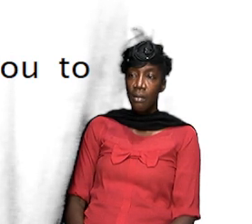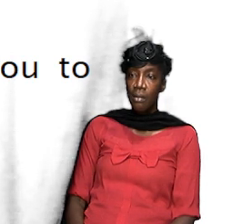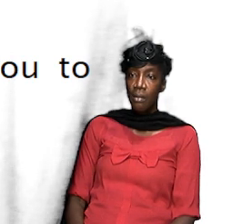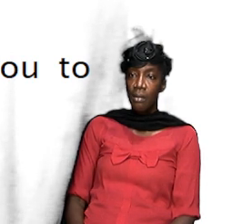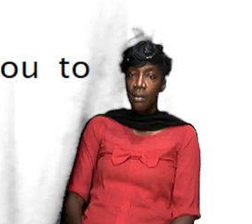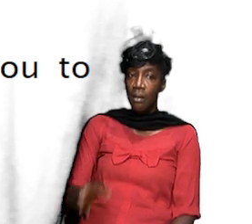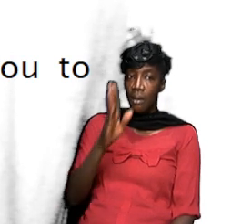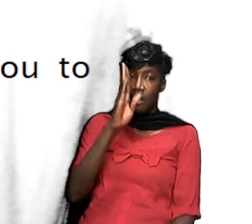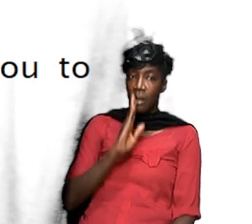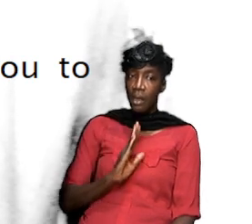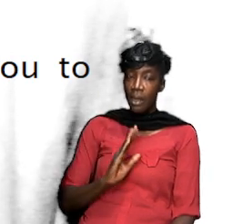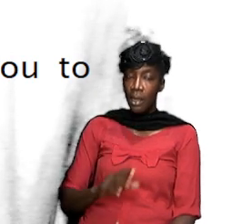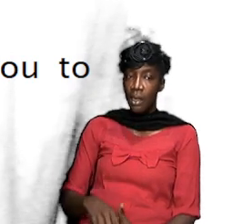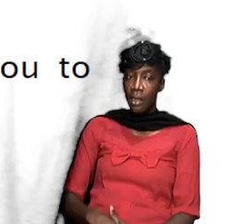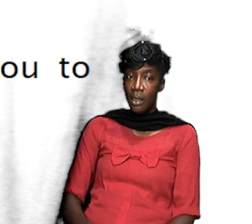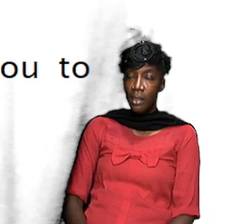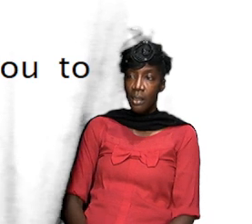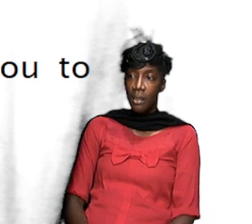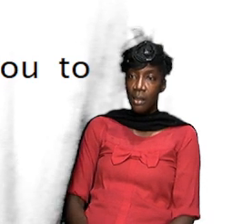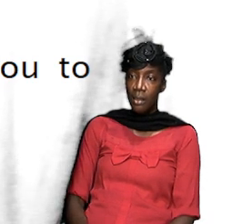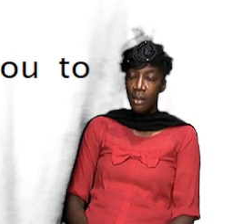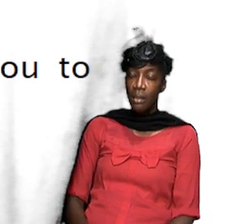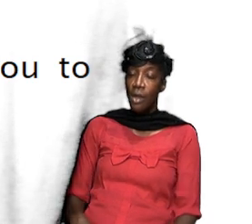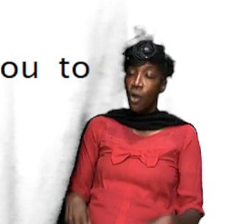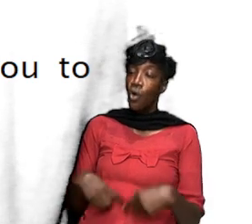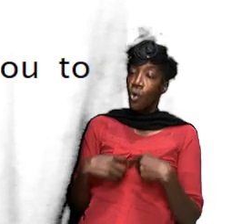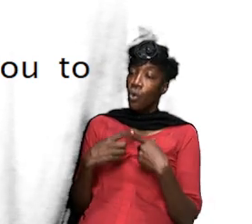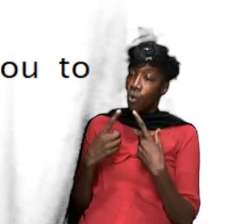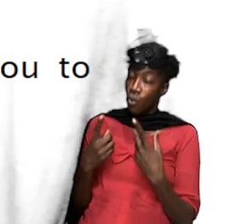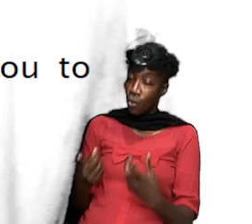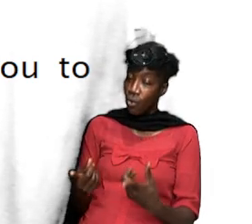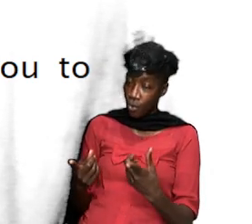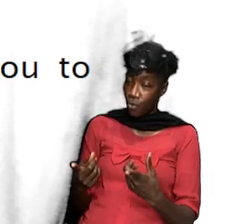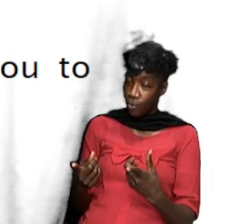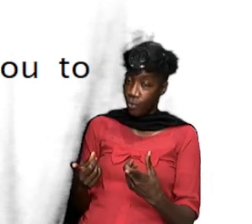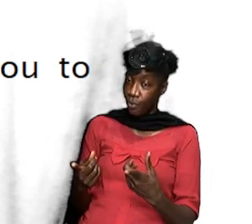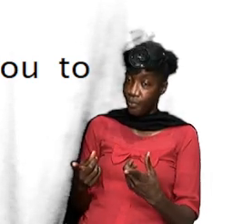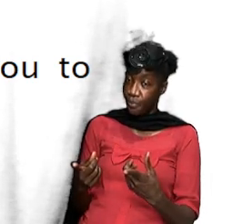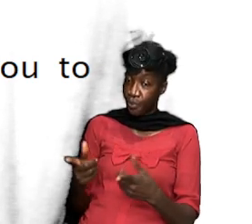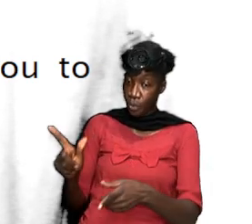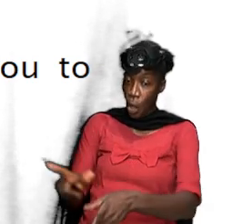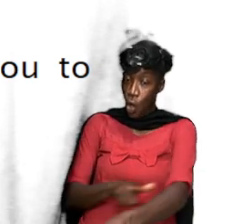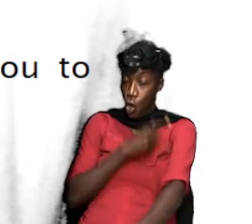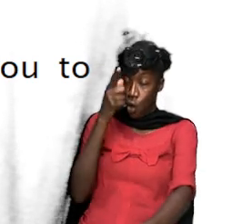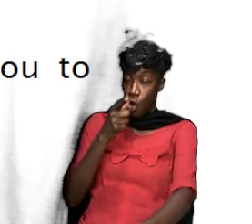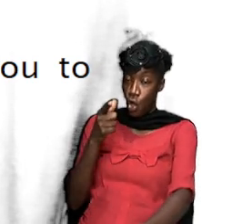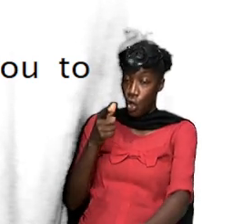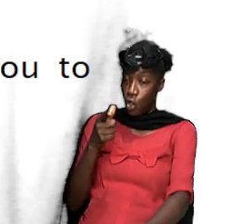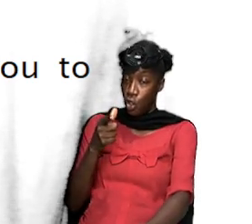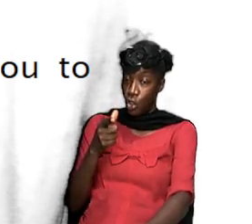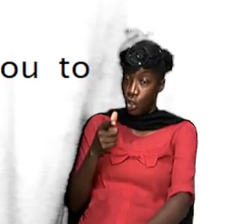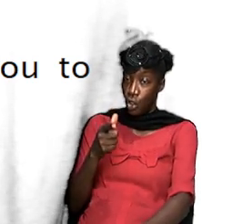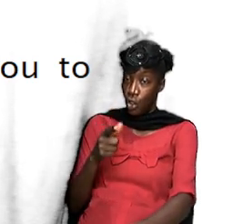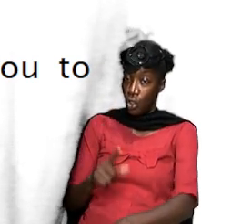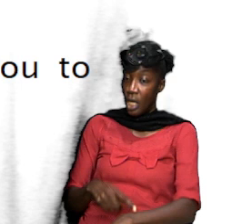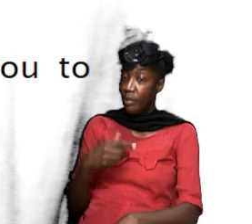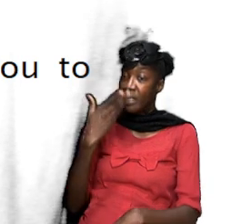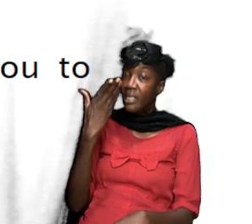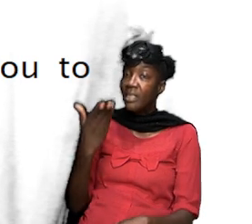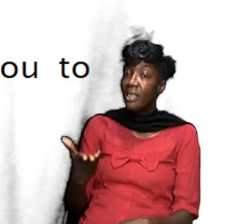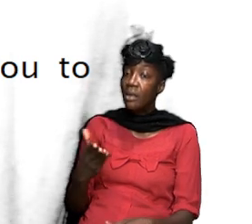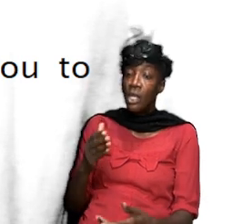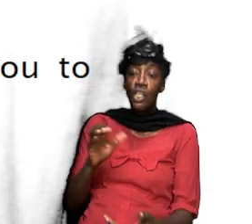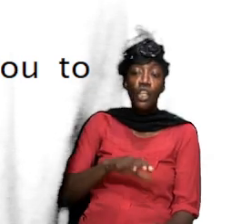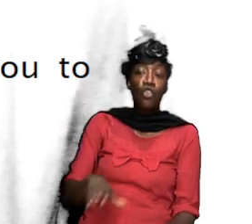God was careful. God went through lengths and breadth so that the children of Israel could